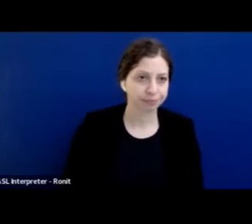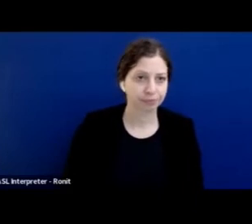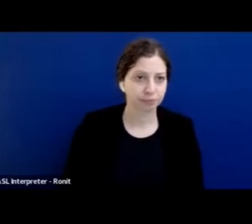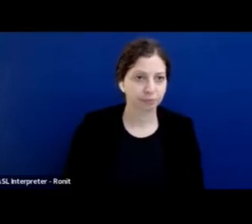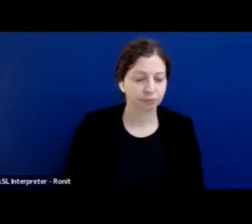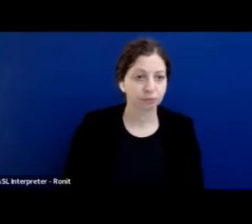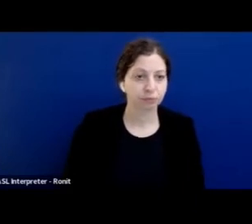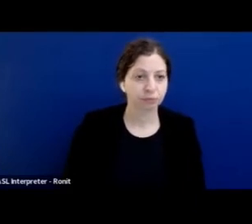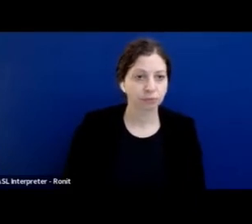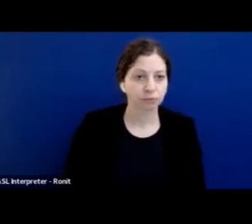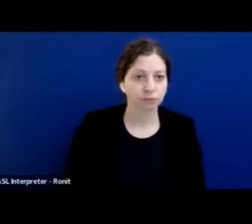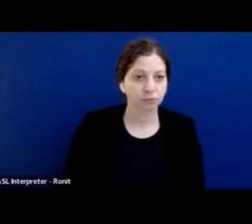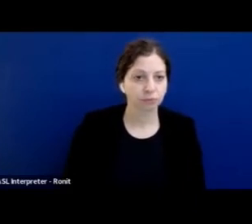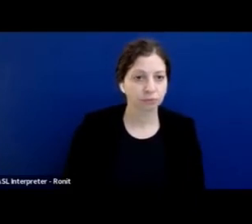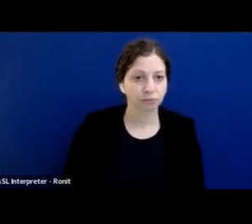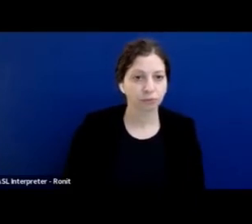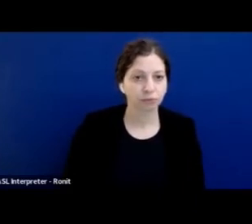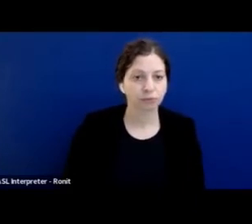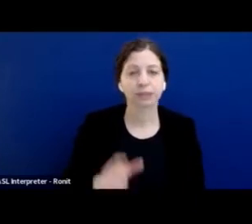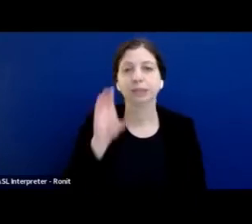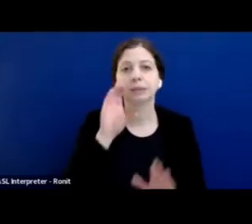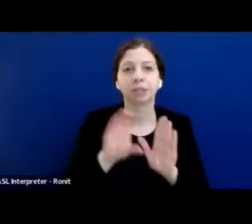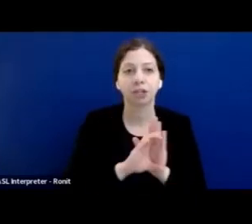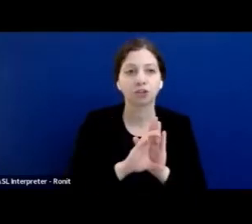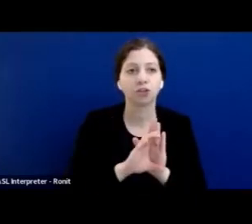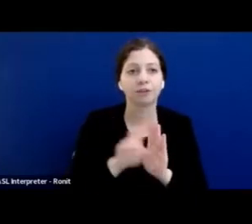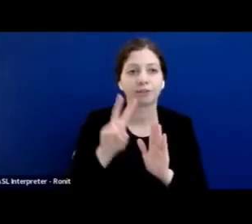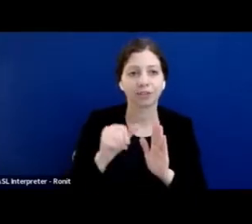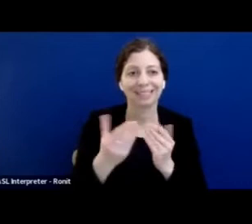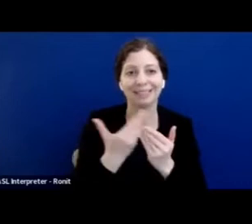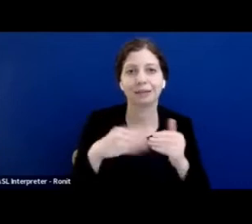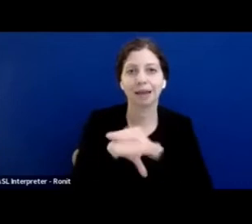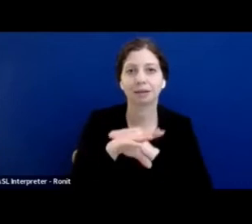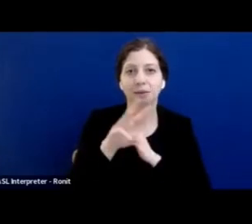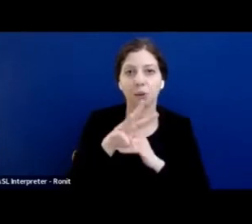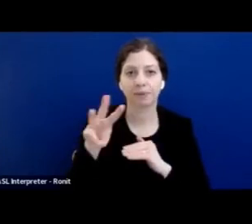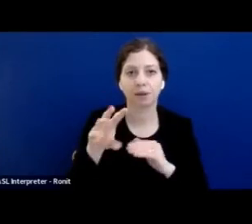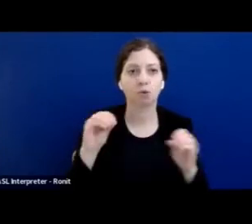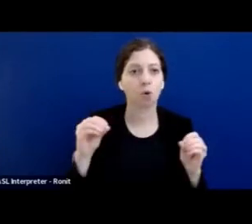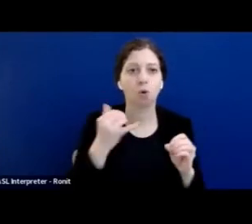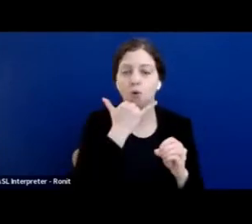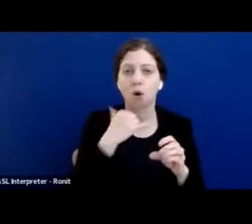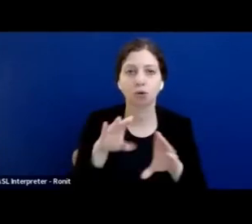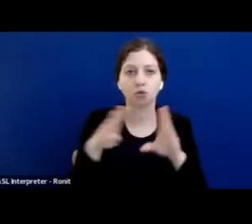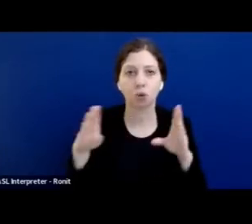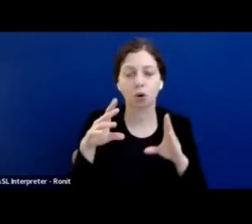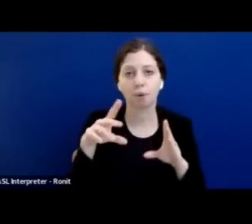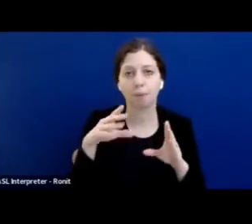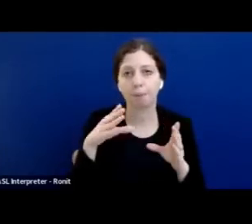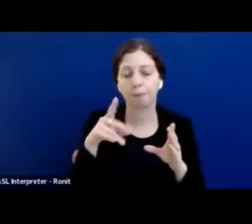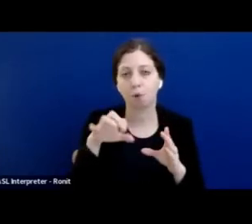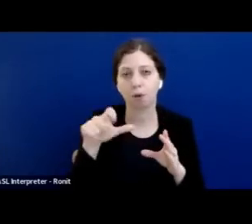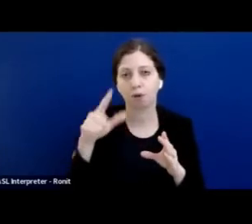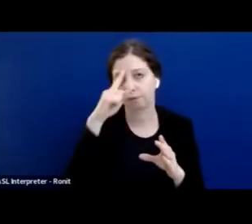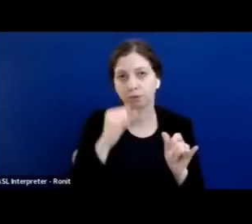What you're seeing now is a picture of the Virginia Easy Access website, our No Wrong Door portal for individuals. It's